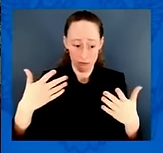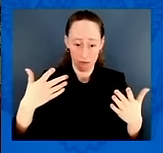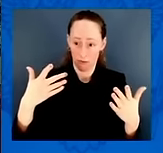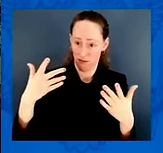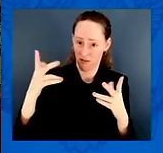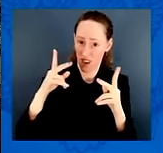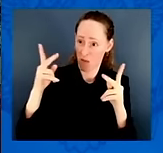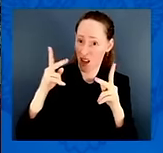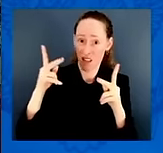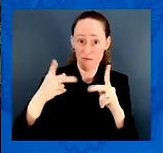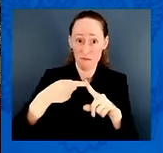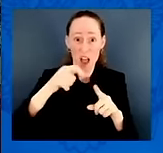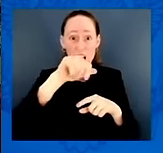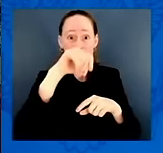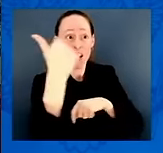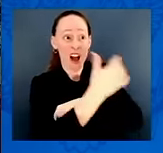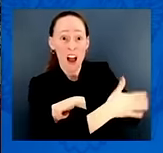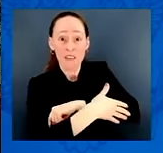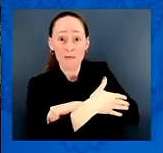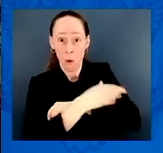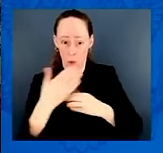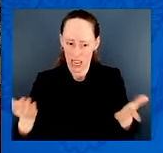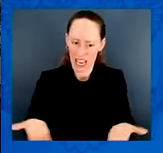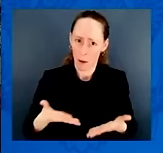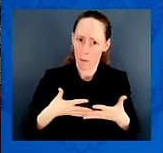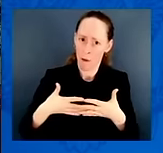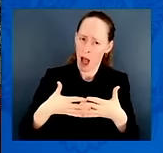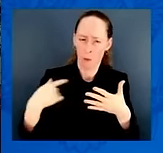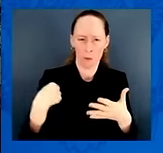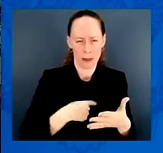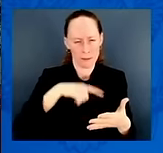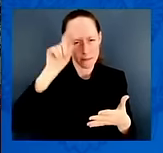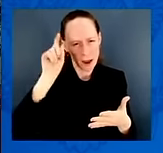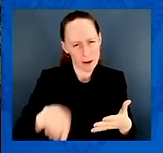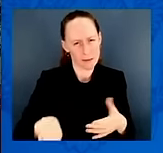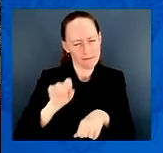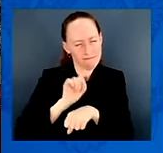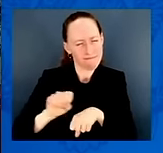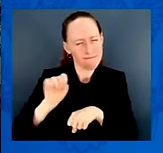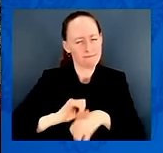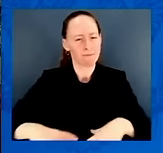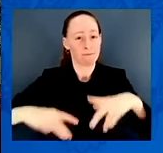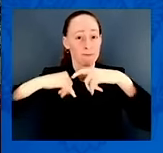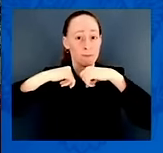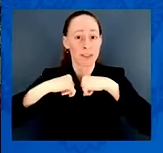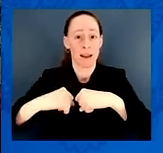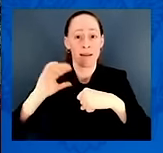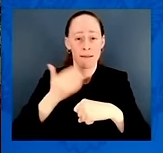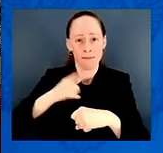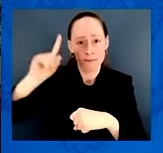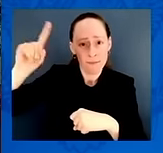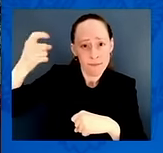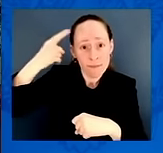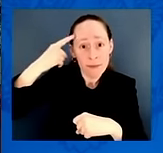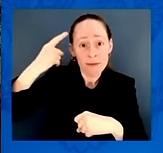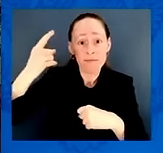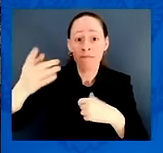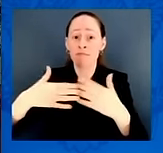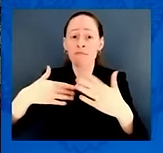And make clear, political violence has absolutely no place, no place in America, zero place.